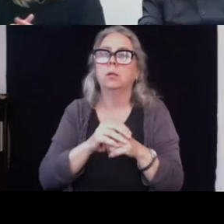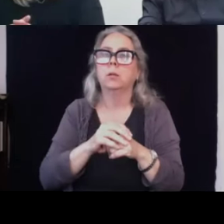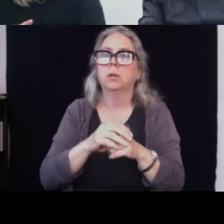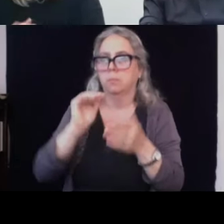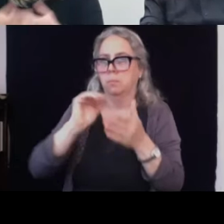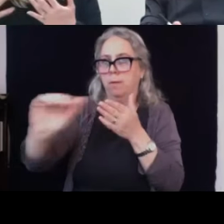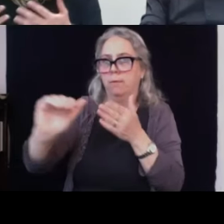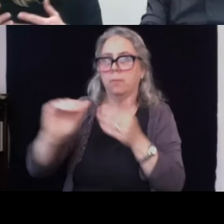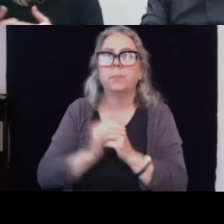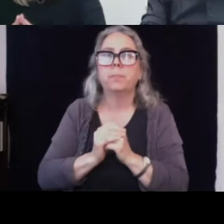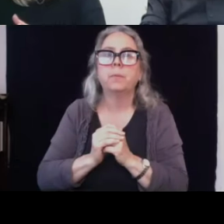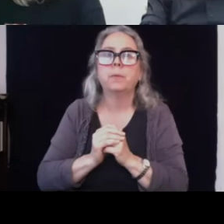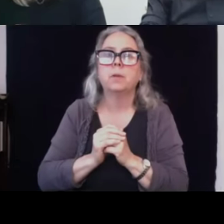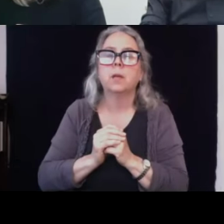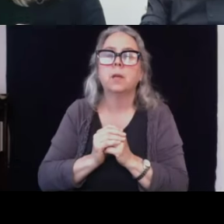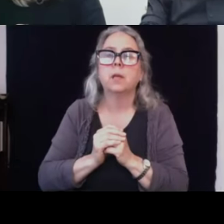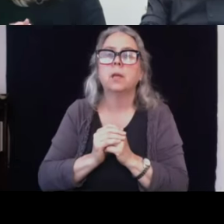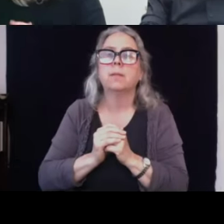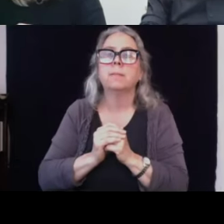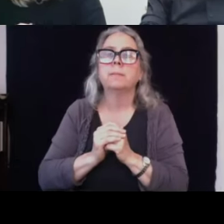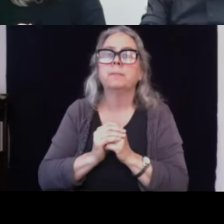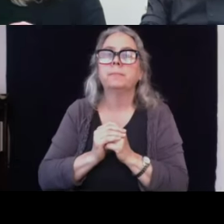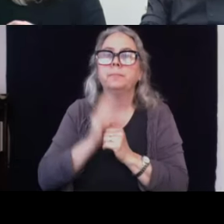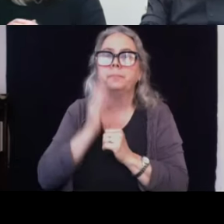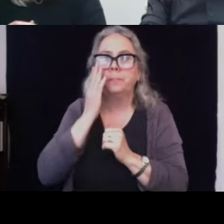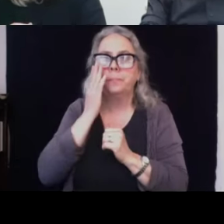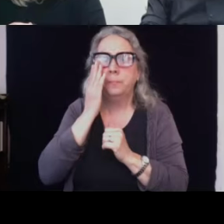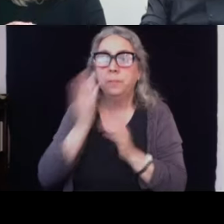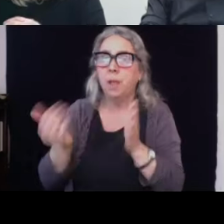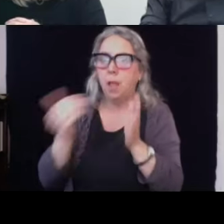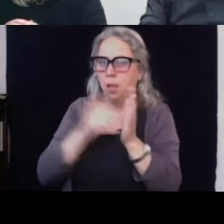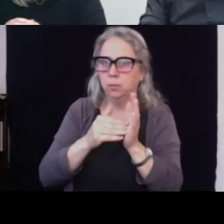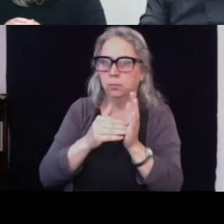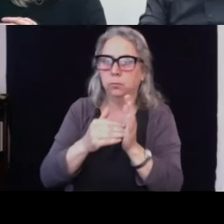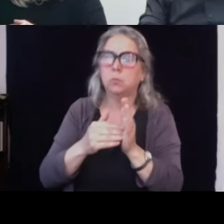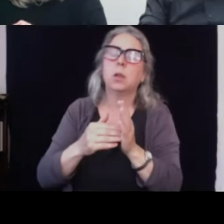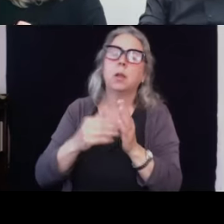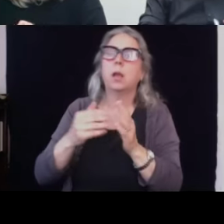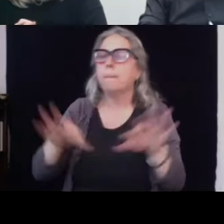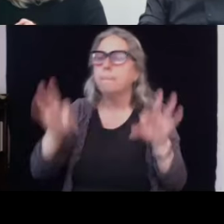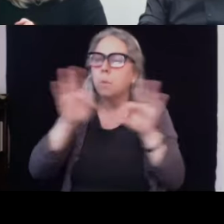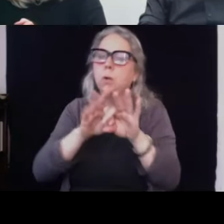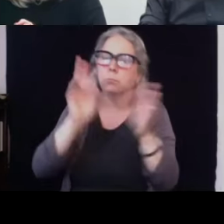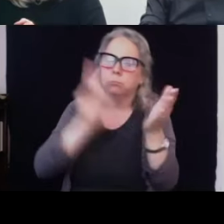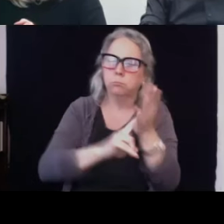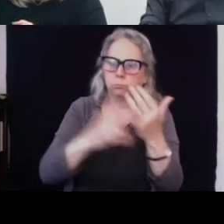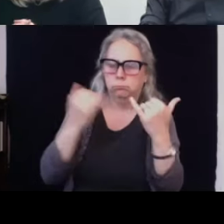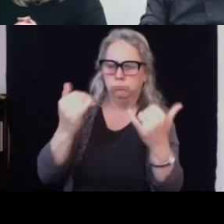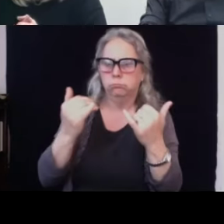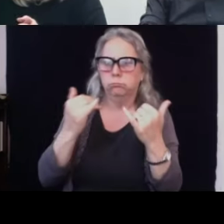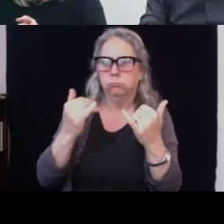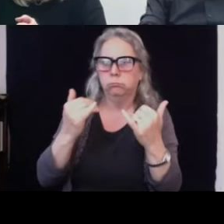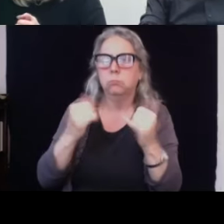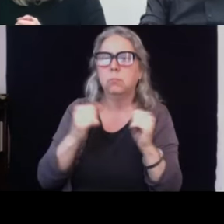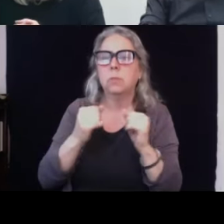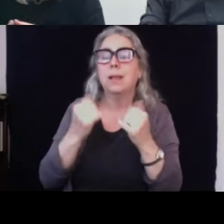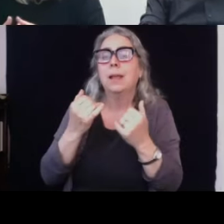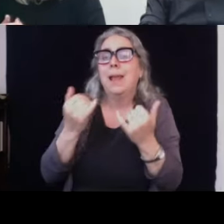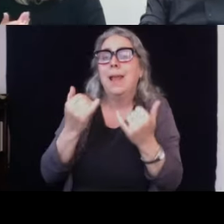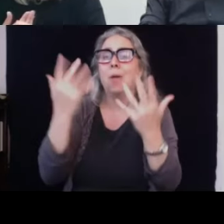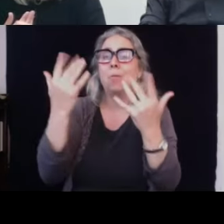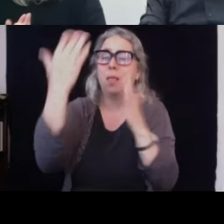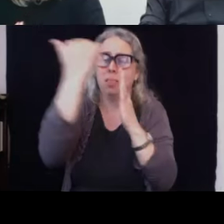So again, it's first come, first serve. So it's really important to sign up right away. Currently, the wait